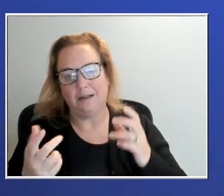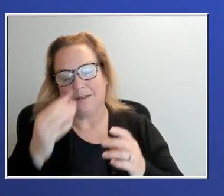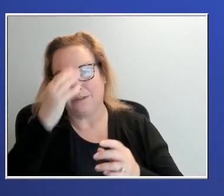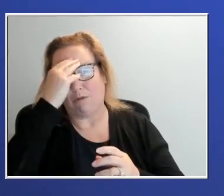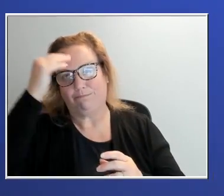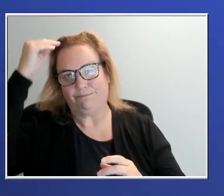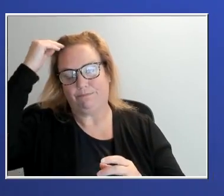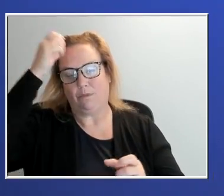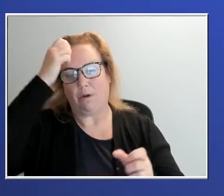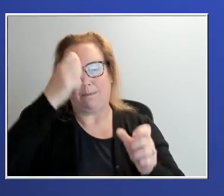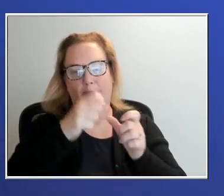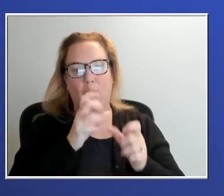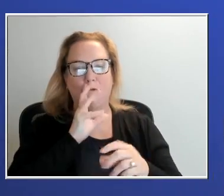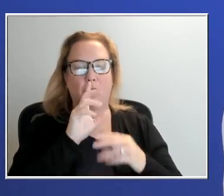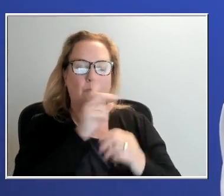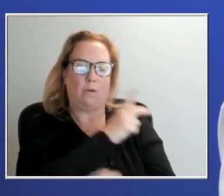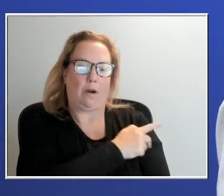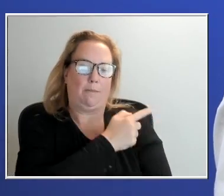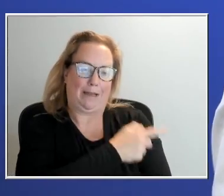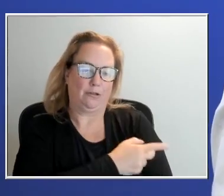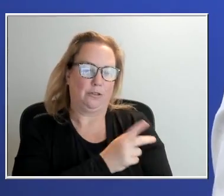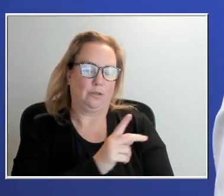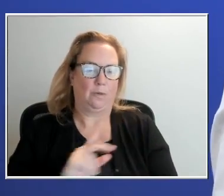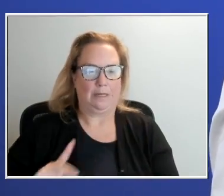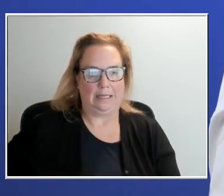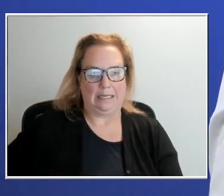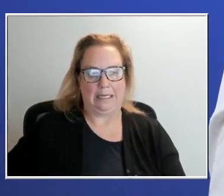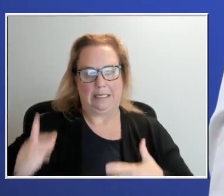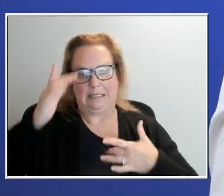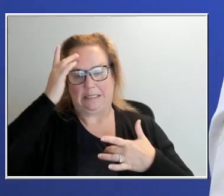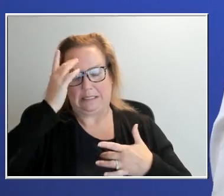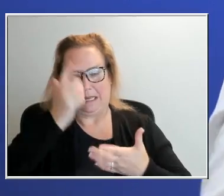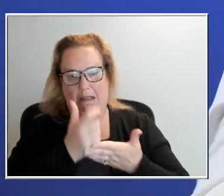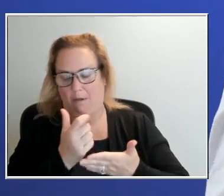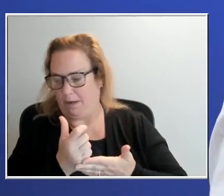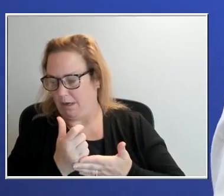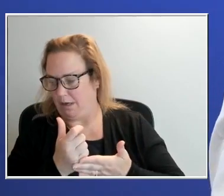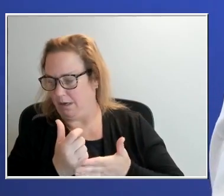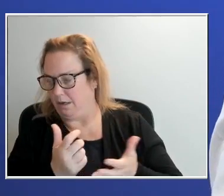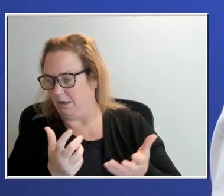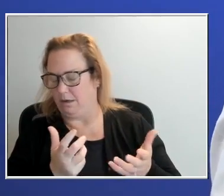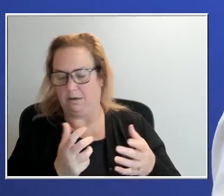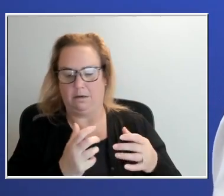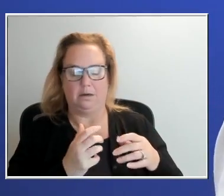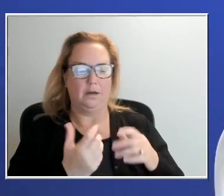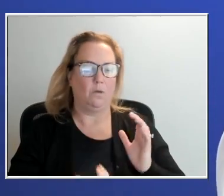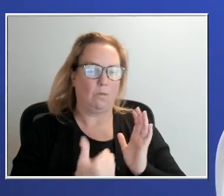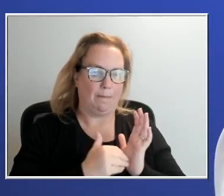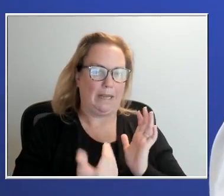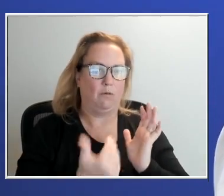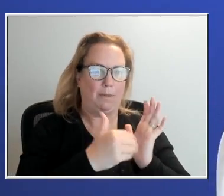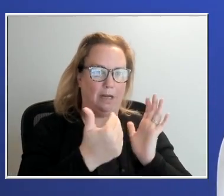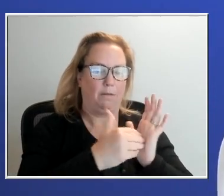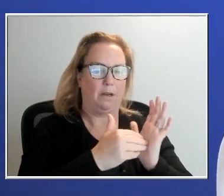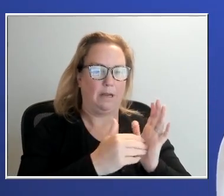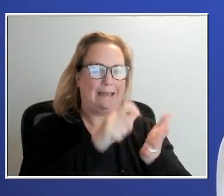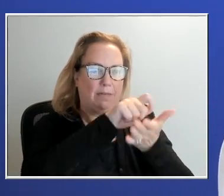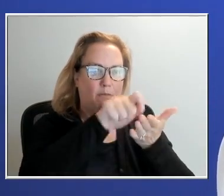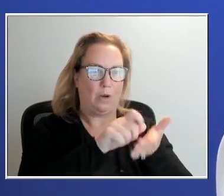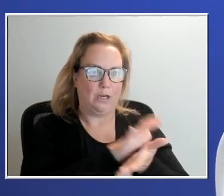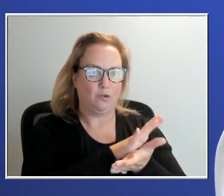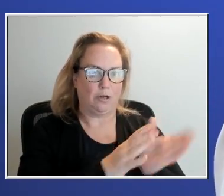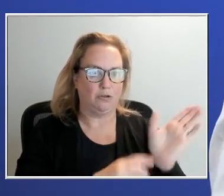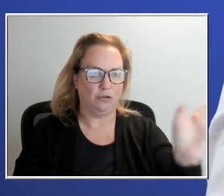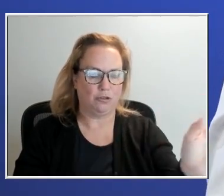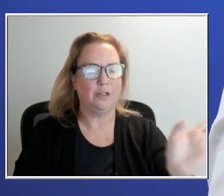we talk to our patients with kidney disease, maybe helping them with the instructions, repeating the instructions, giving them written instructions, clear instructions,